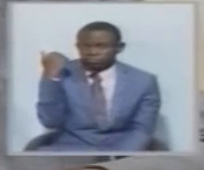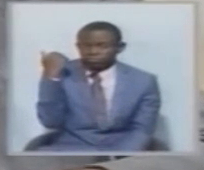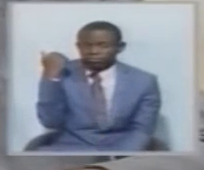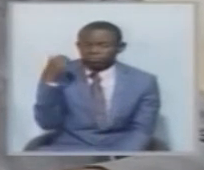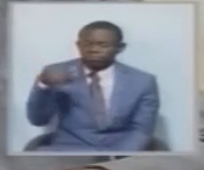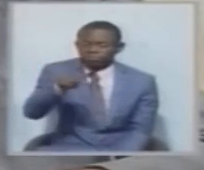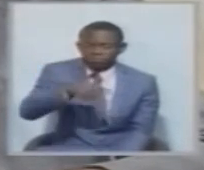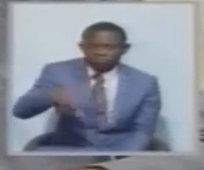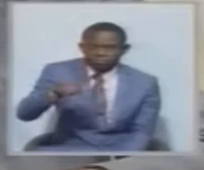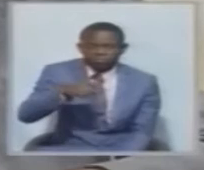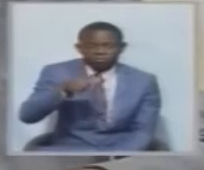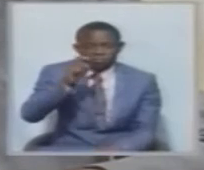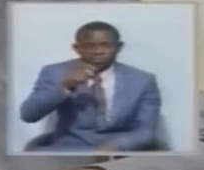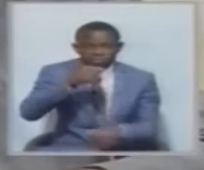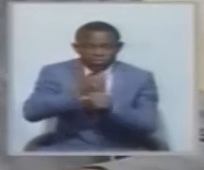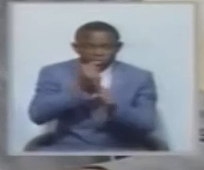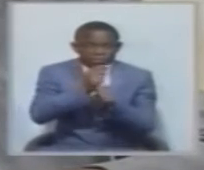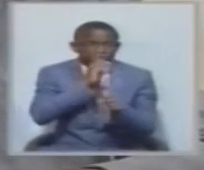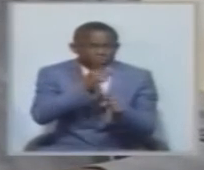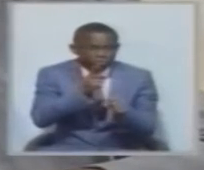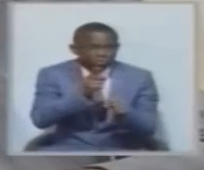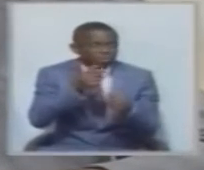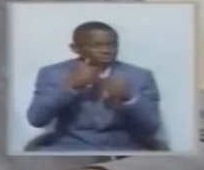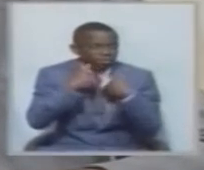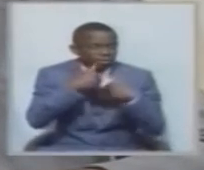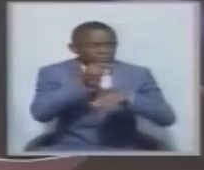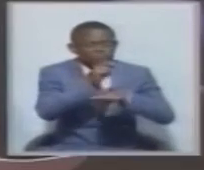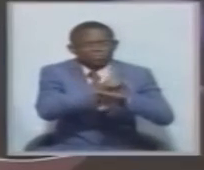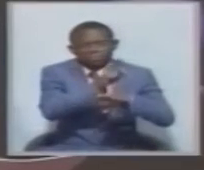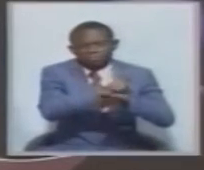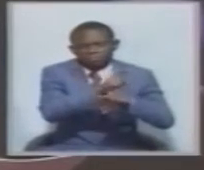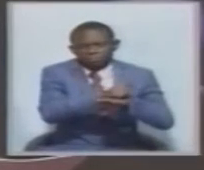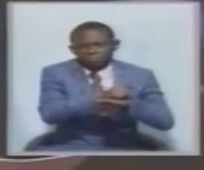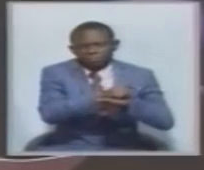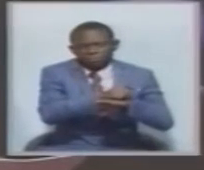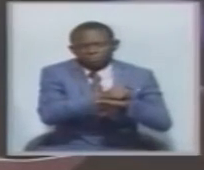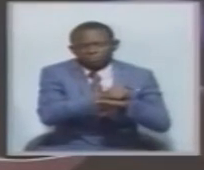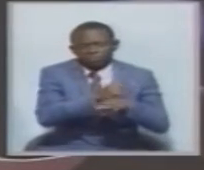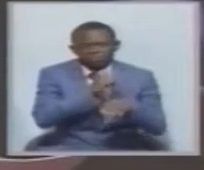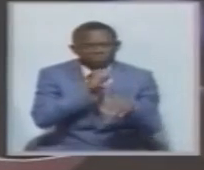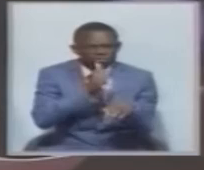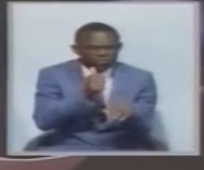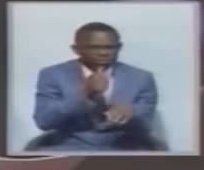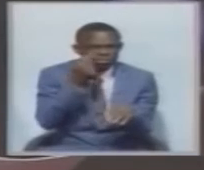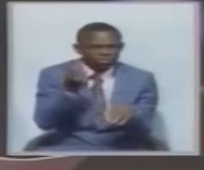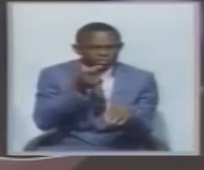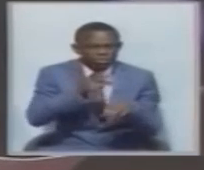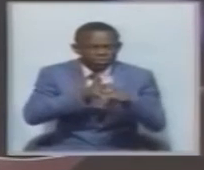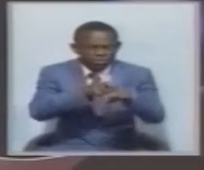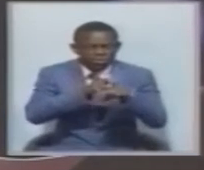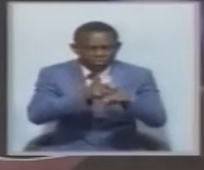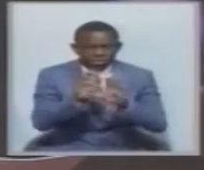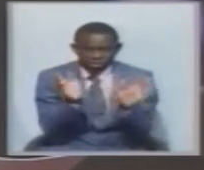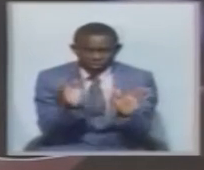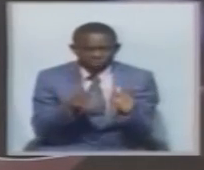these particular projects which try to link, the continent together. It's not only with regard to transportation,